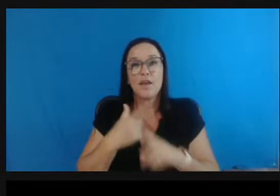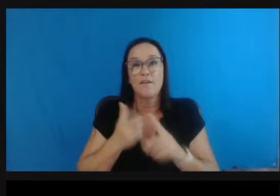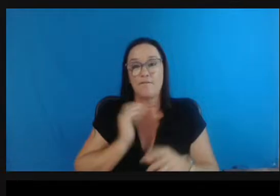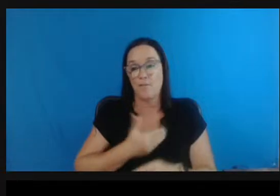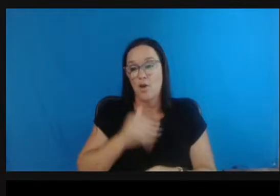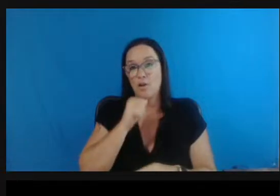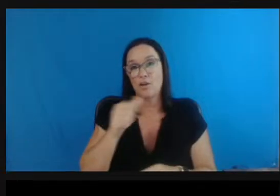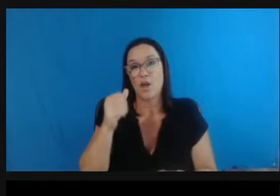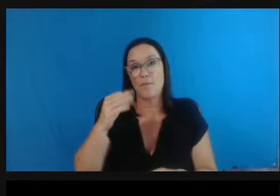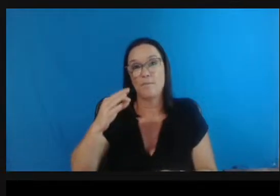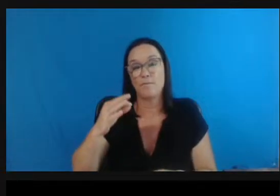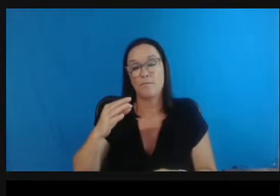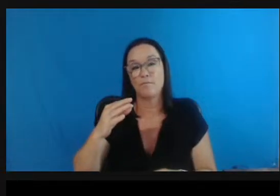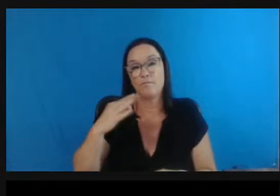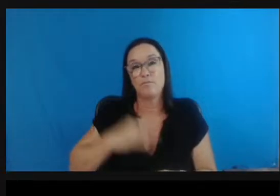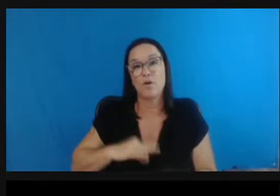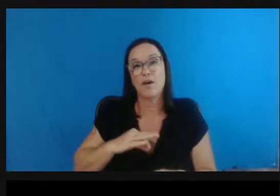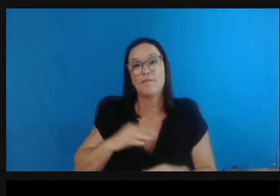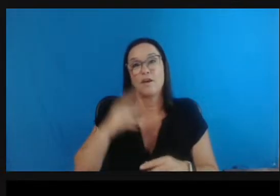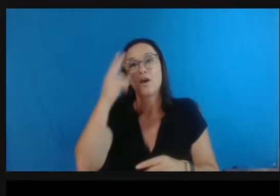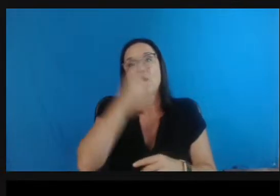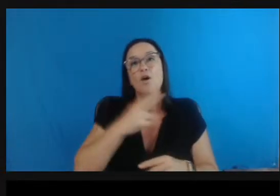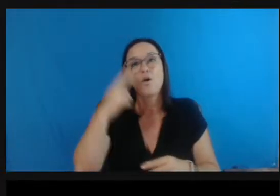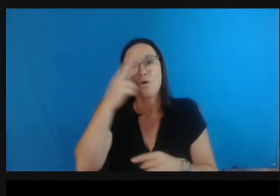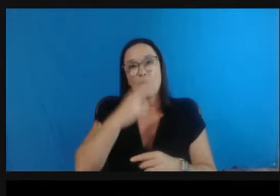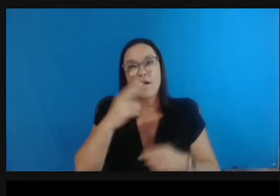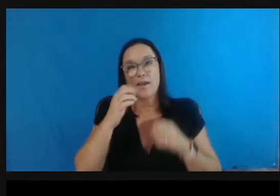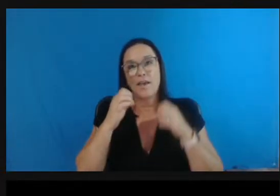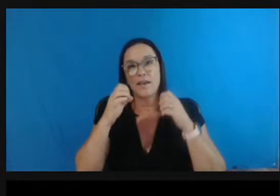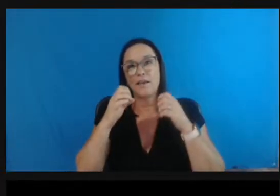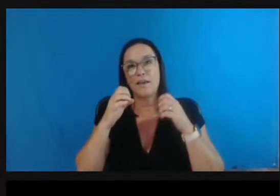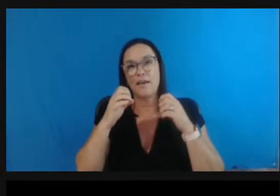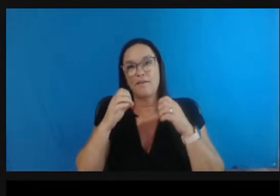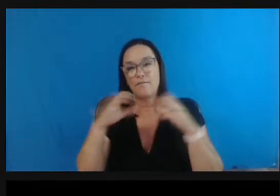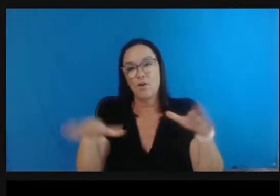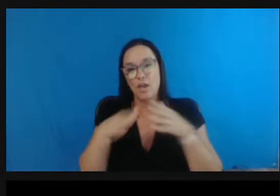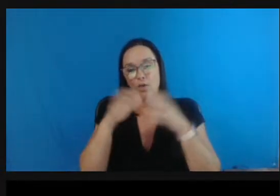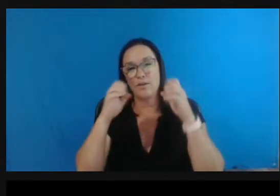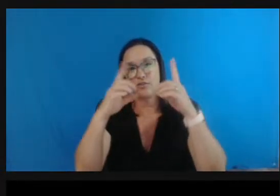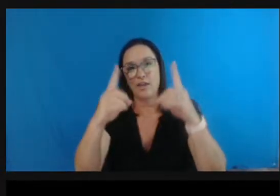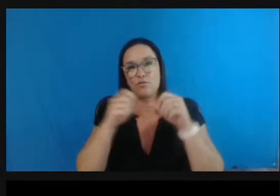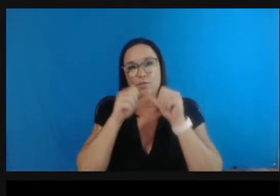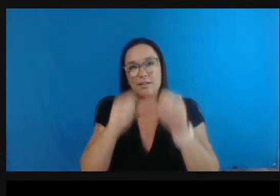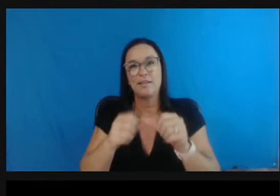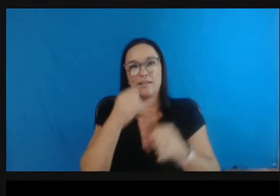nonprofit Hawaiian Volcano Education Resilience Institute, or HVERI,